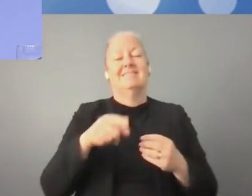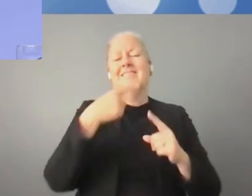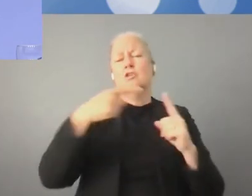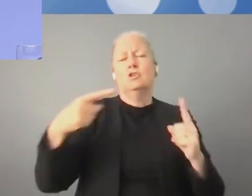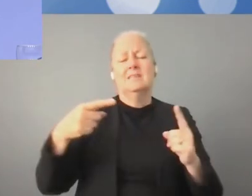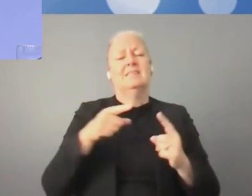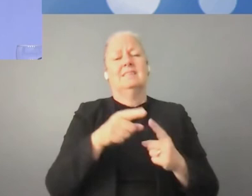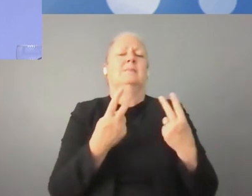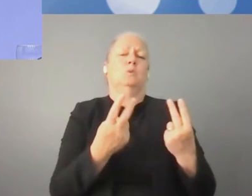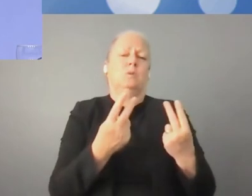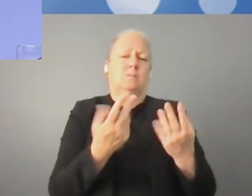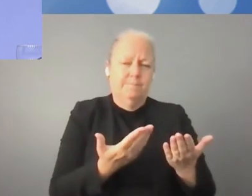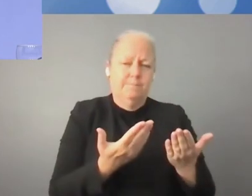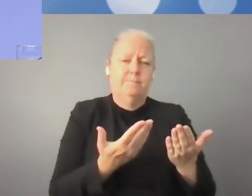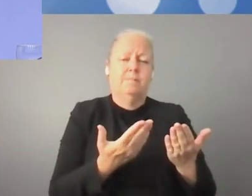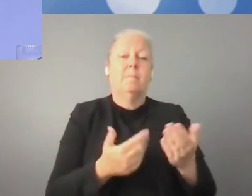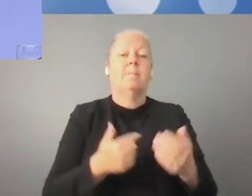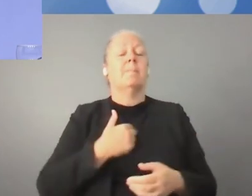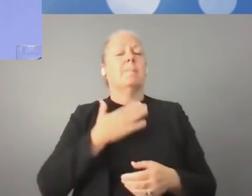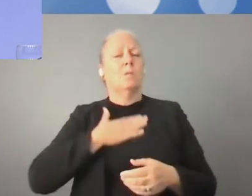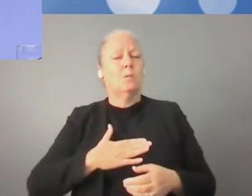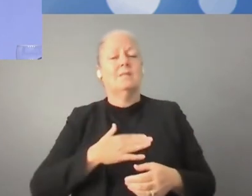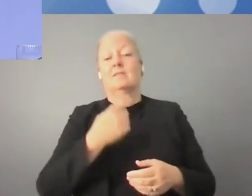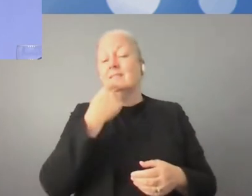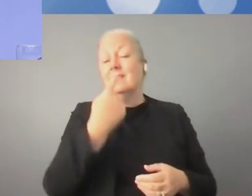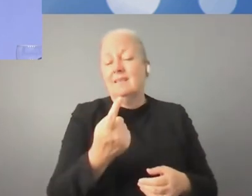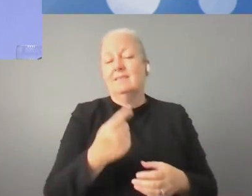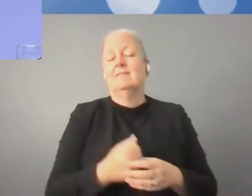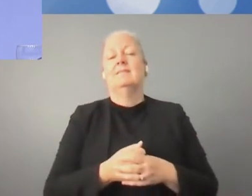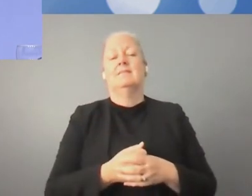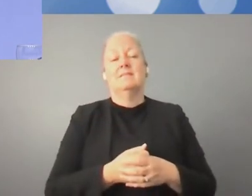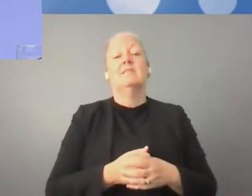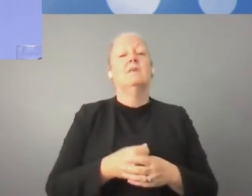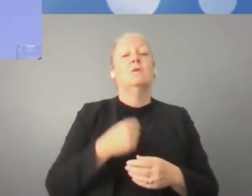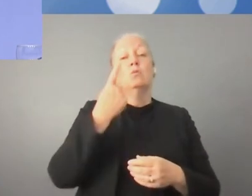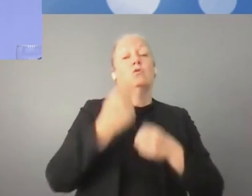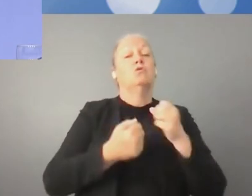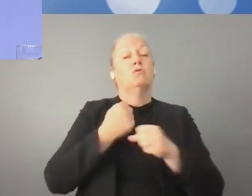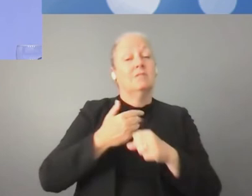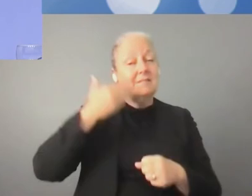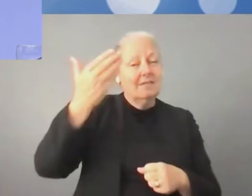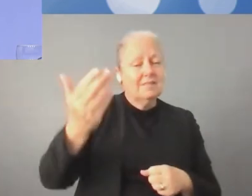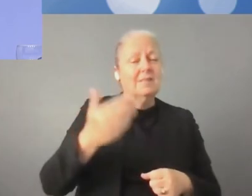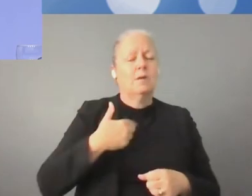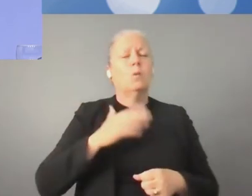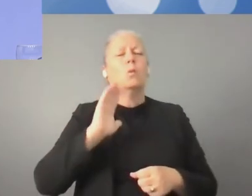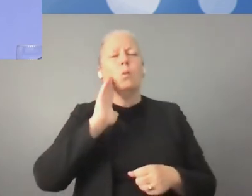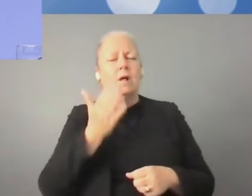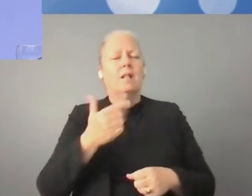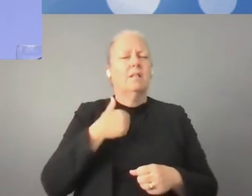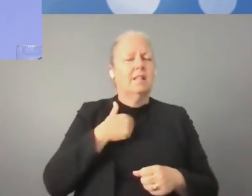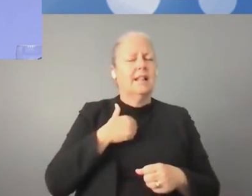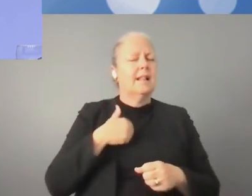and i would like to announce that in the course of next year we will explore ways to better